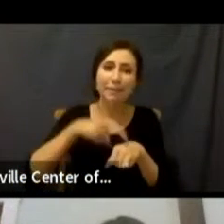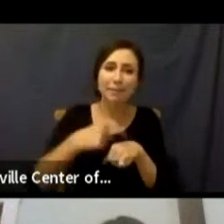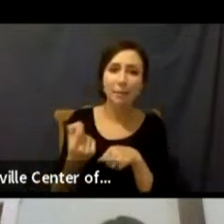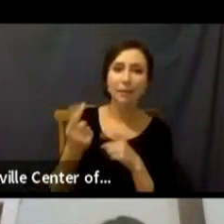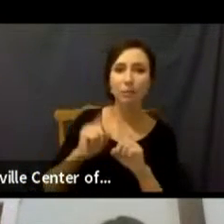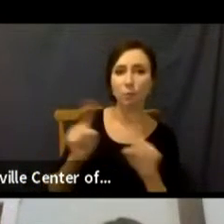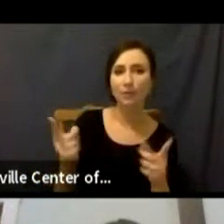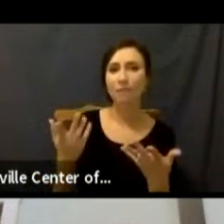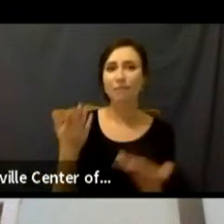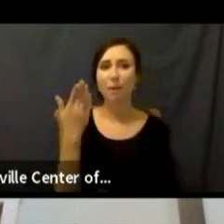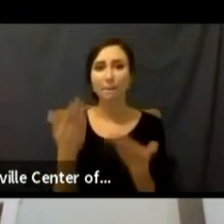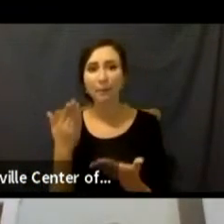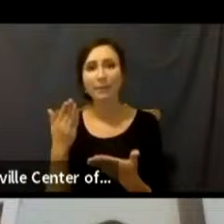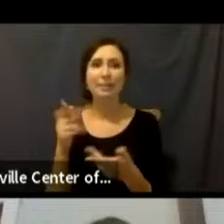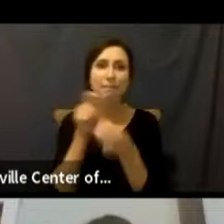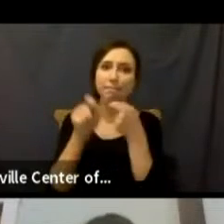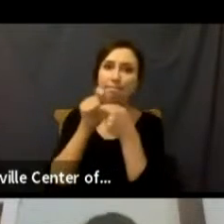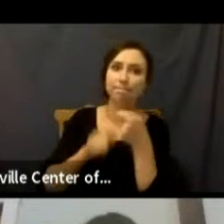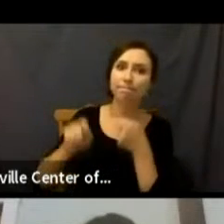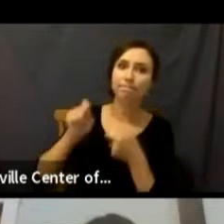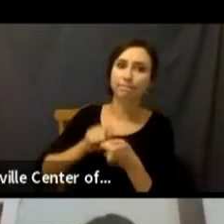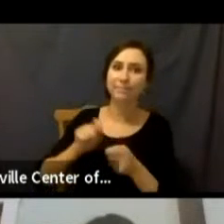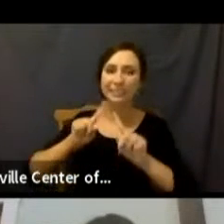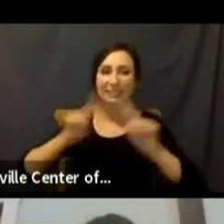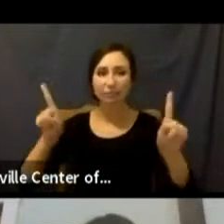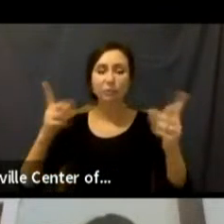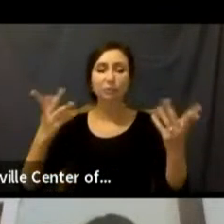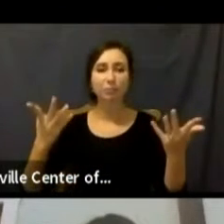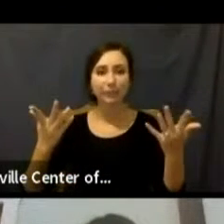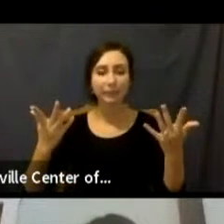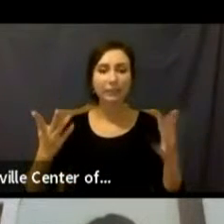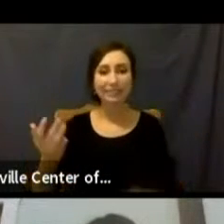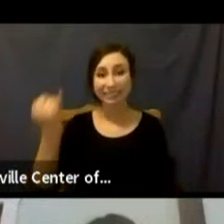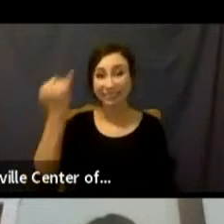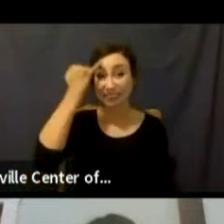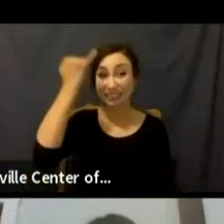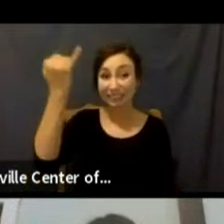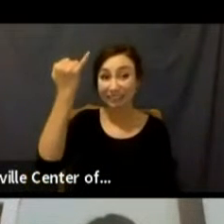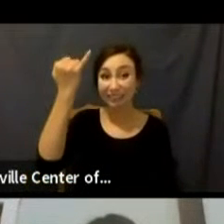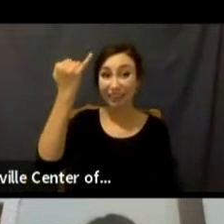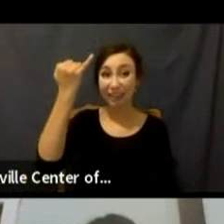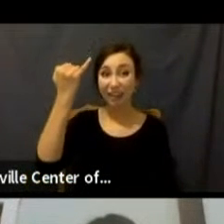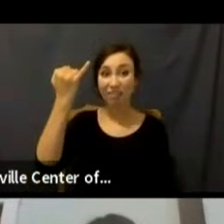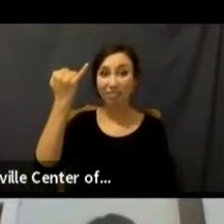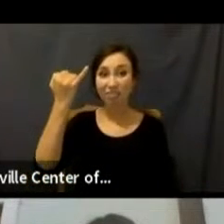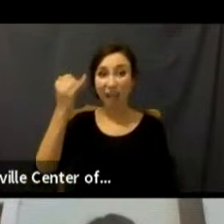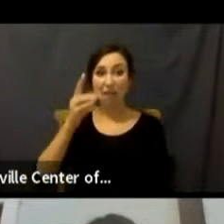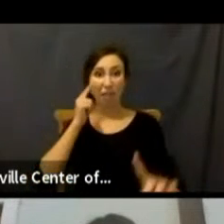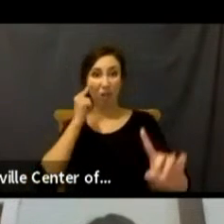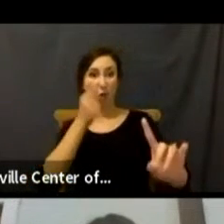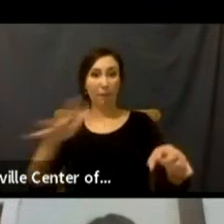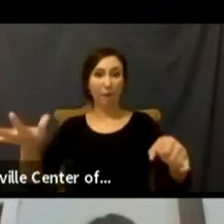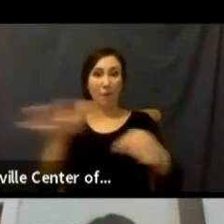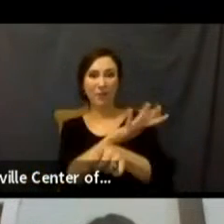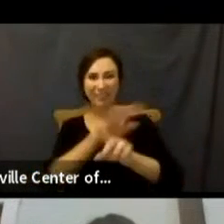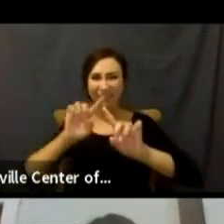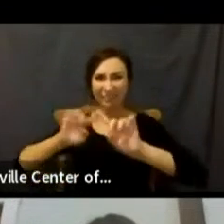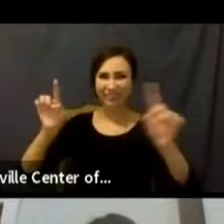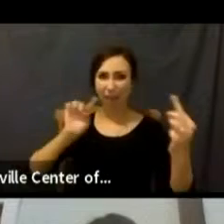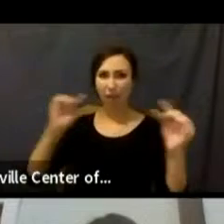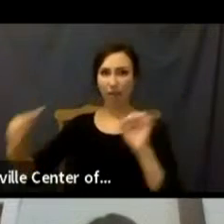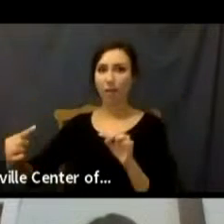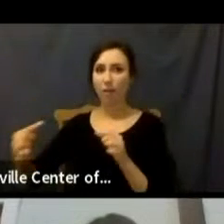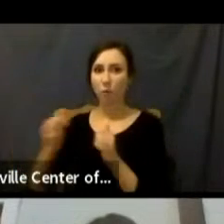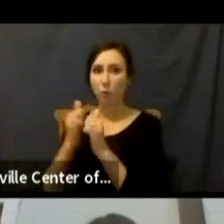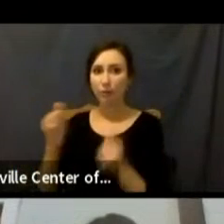different. Maybe some details would have been different. But the idea that the course would have been totally different without a Board of Health, I